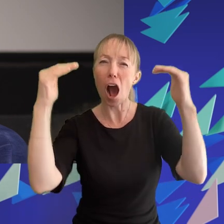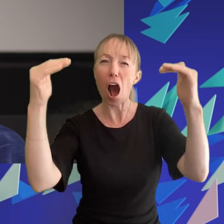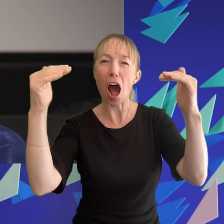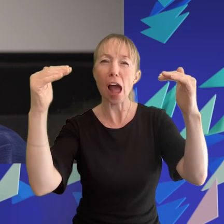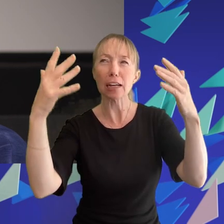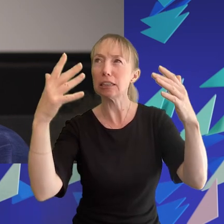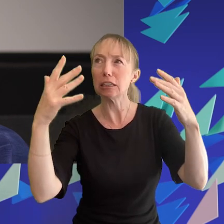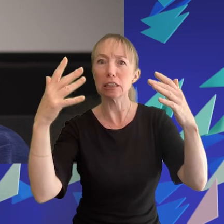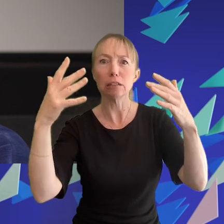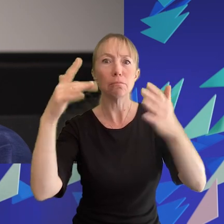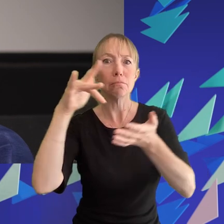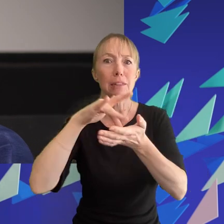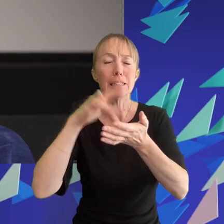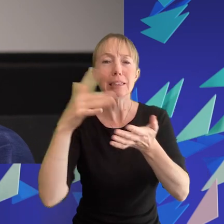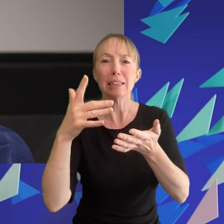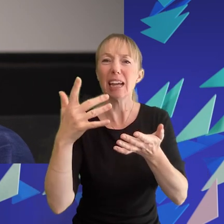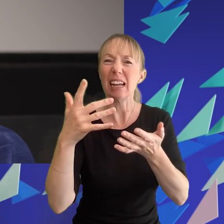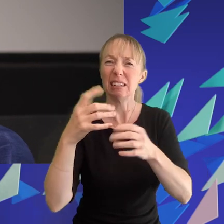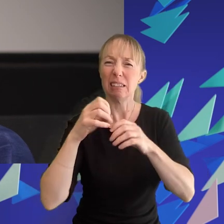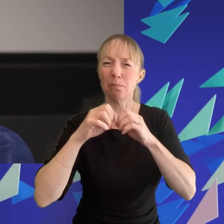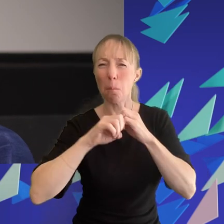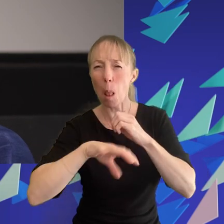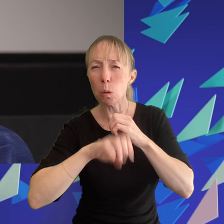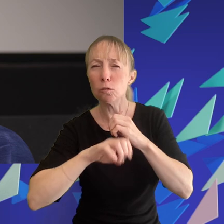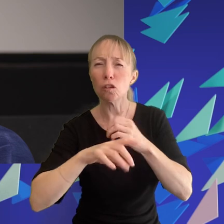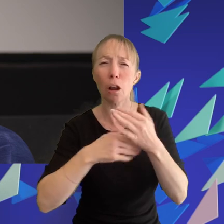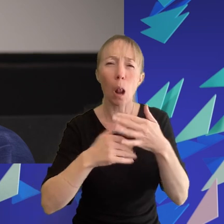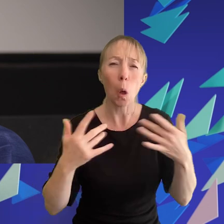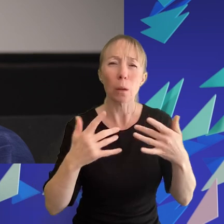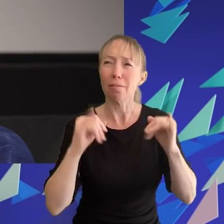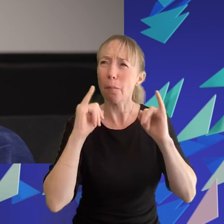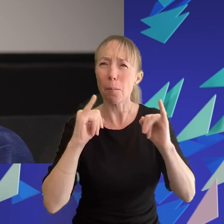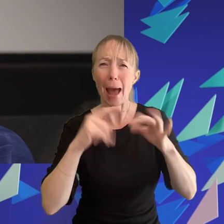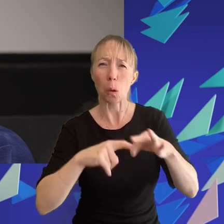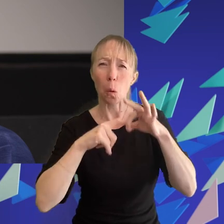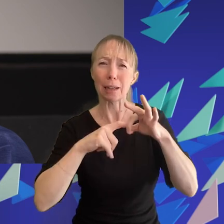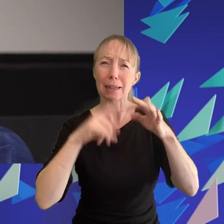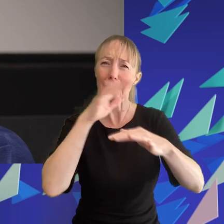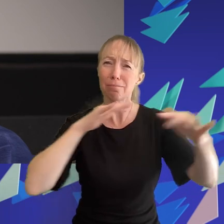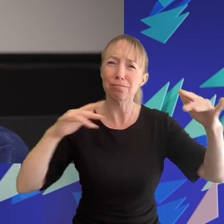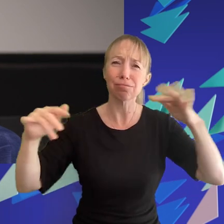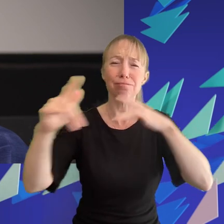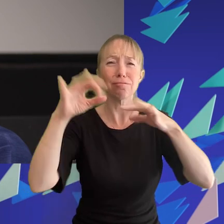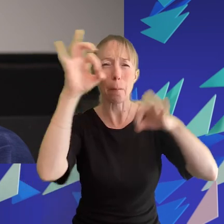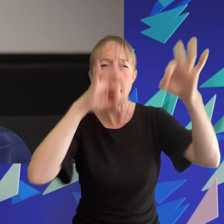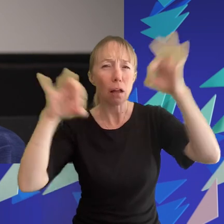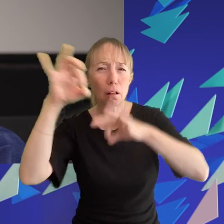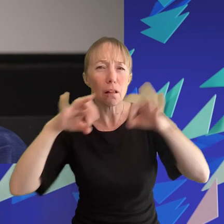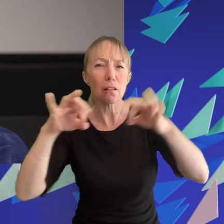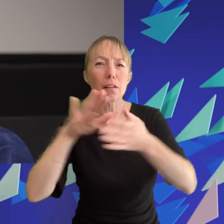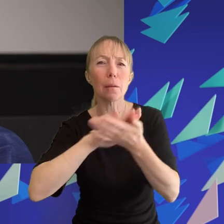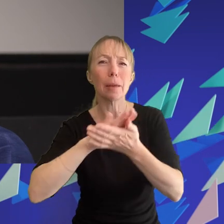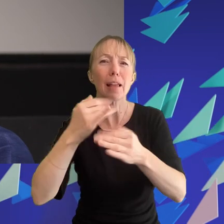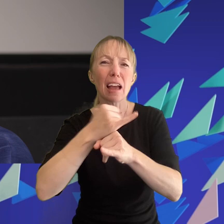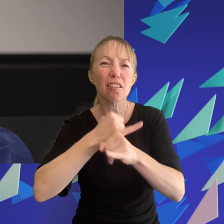and there's a bad quality in the air and a lot of particles. And in a way, there's a lot of